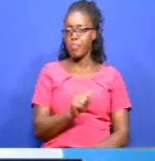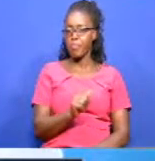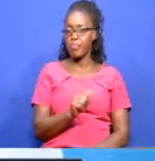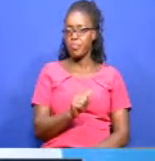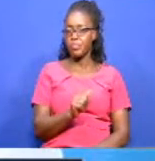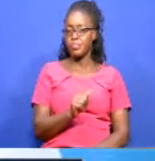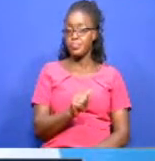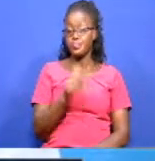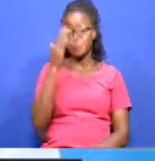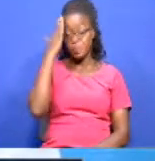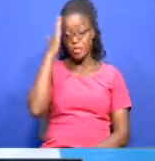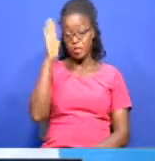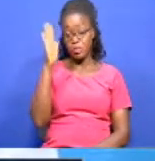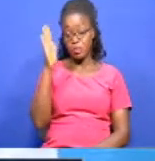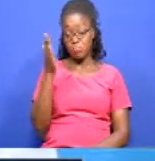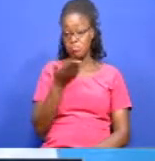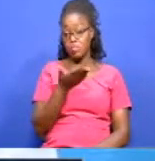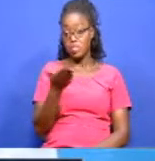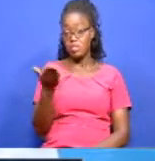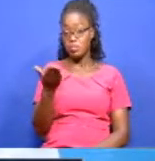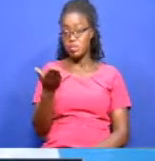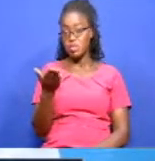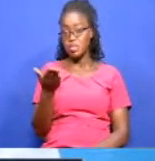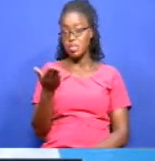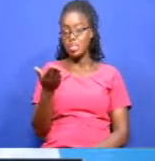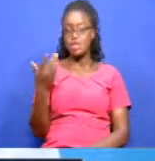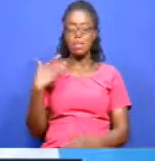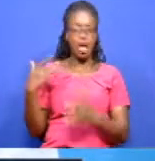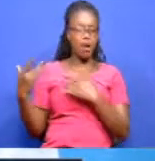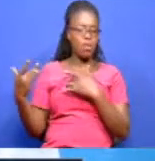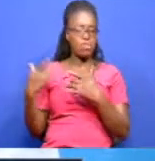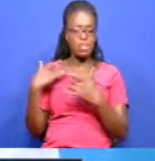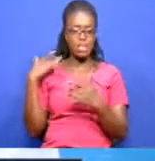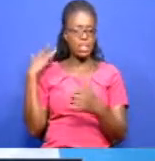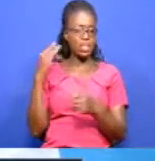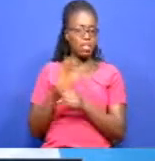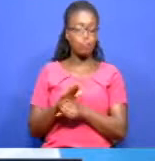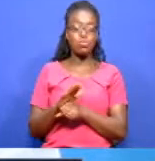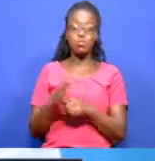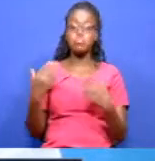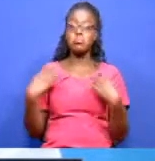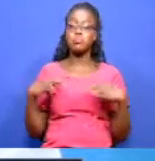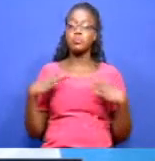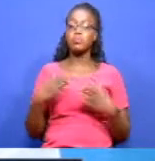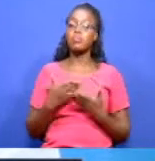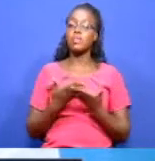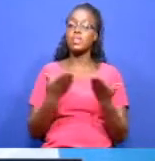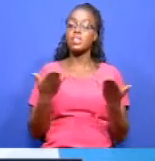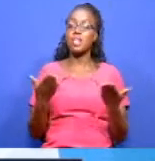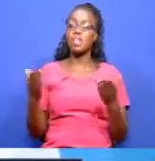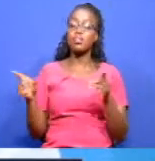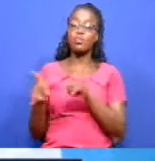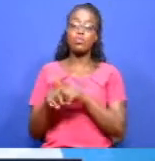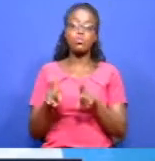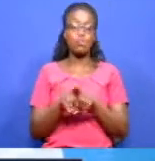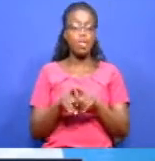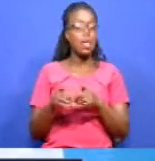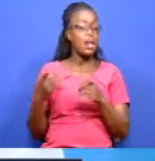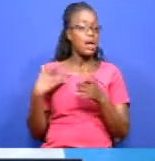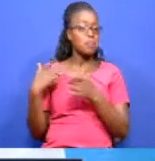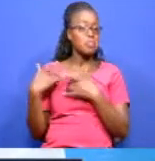We are aware that this has been a source of concern for most people and a concern that has led